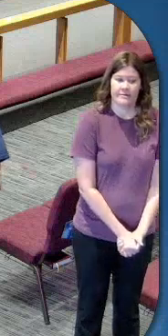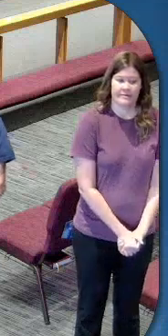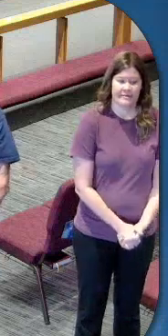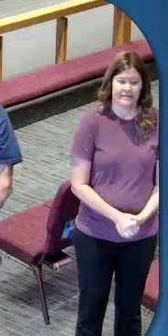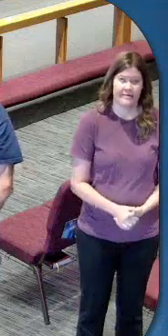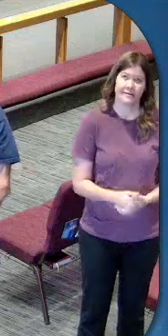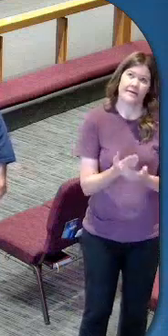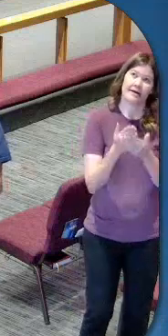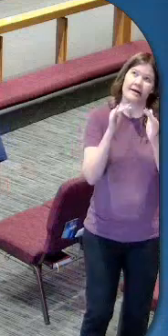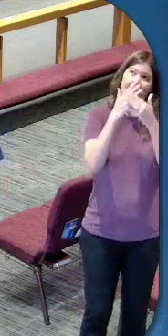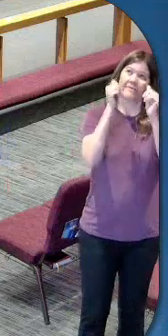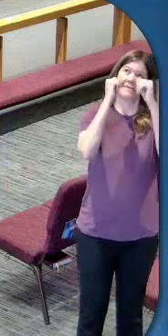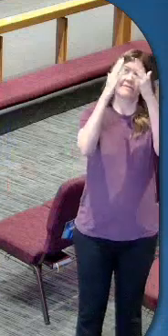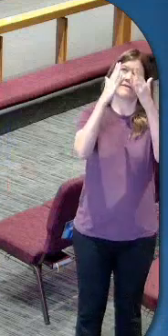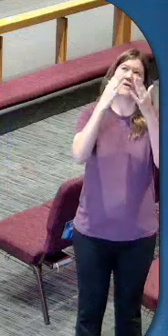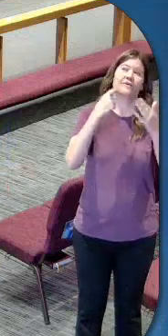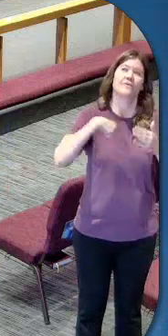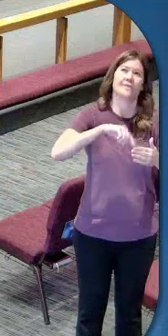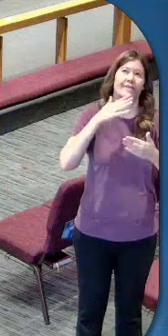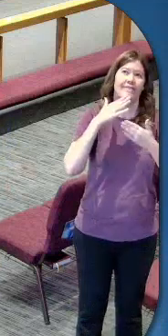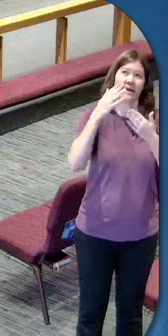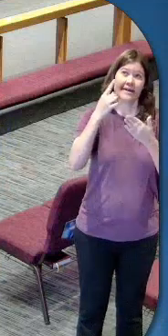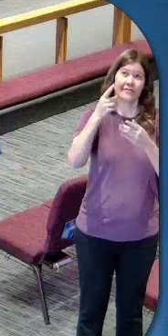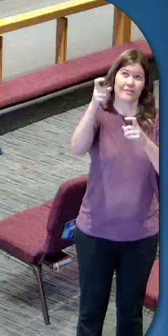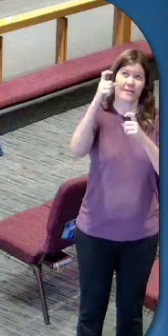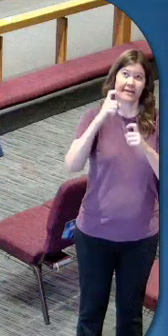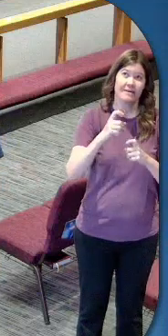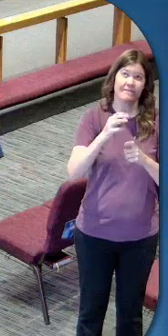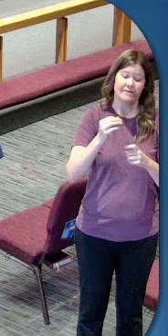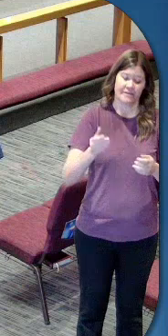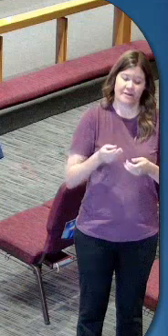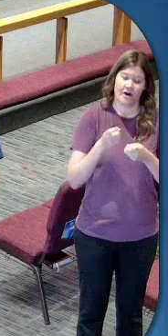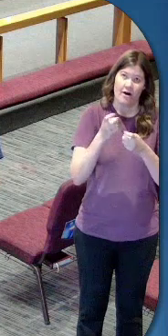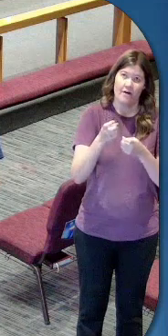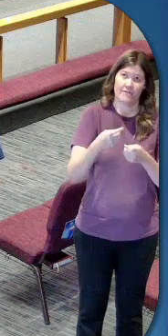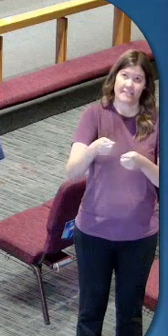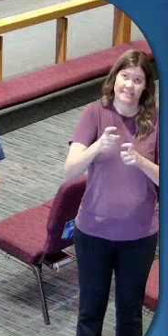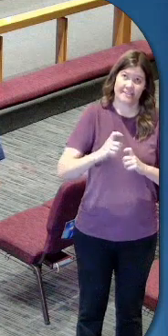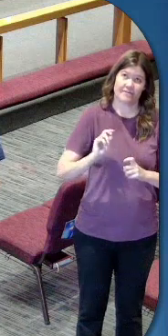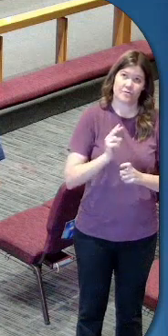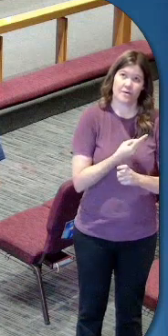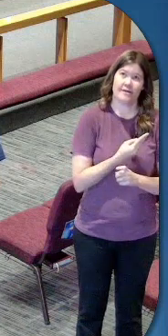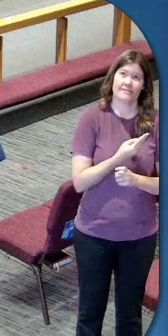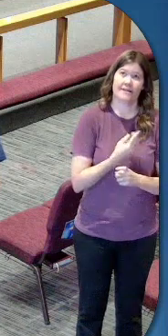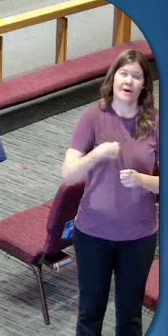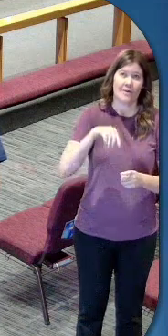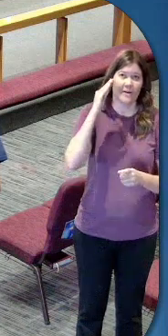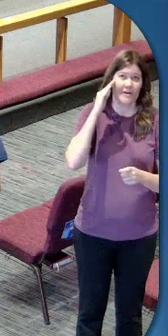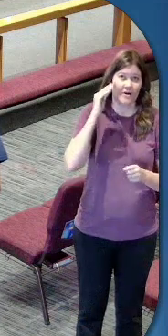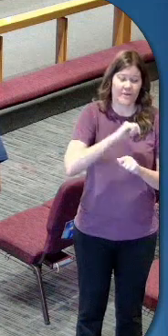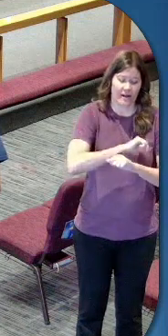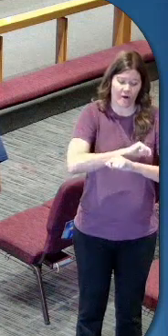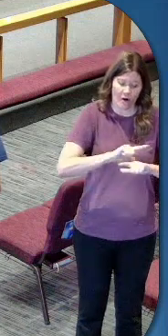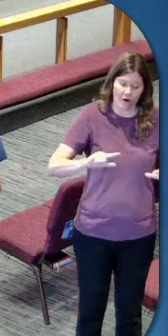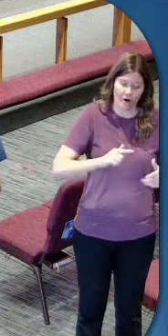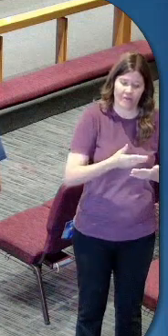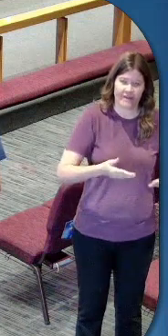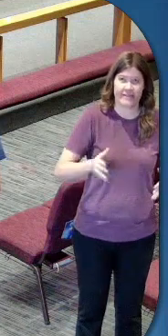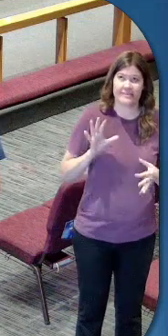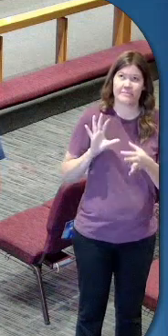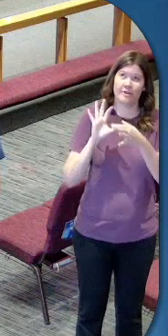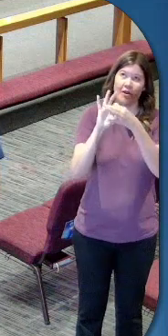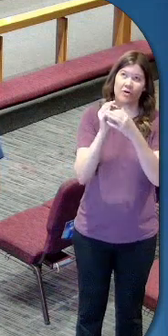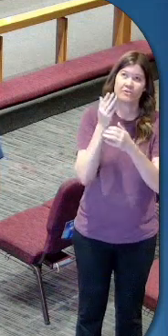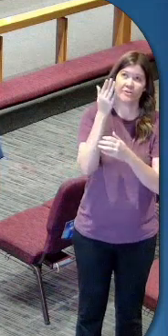Heavenly Father, we just thank you for the gift of these offerings that you've given to us. We know that all things belong to you, and we